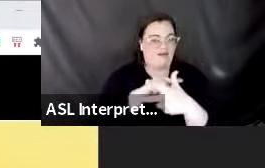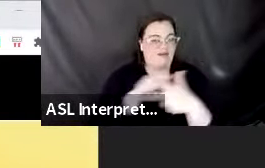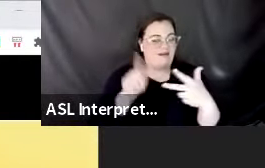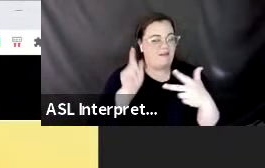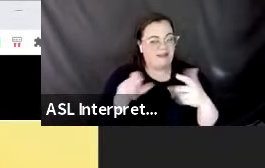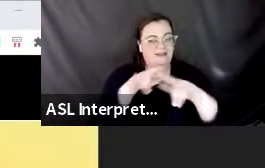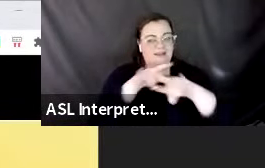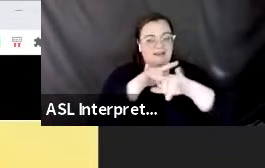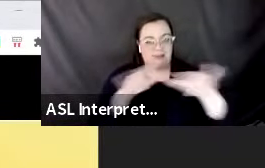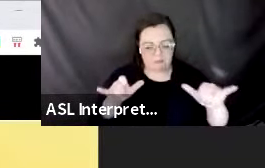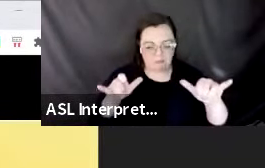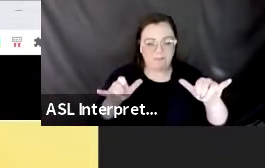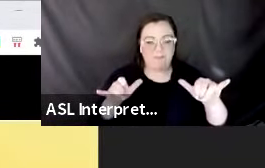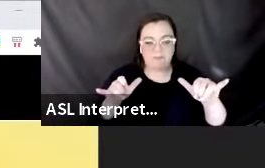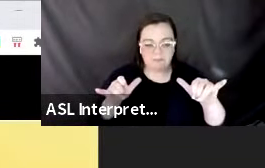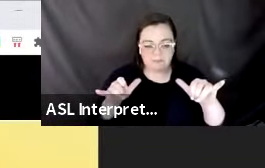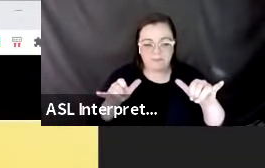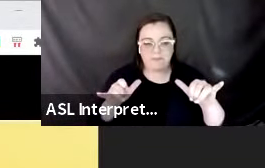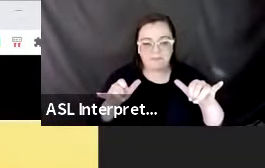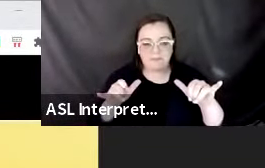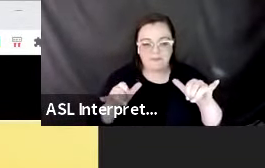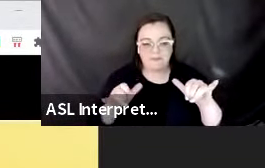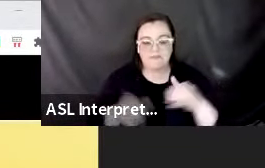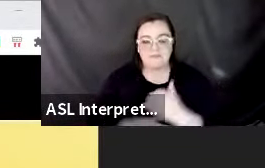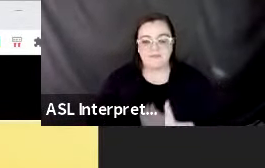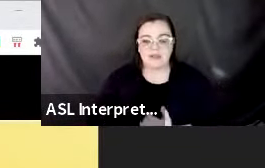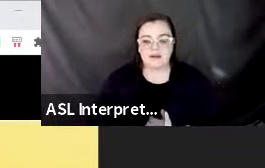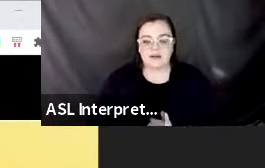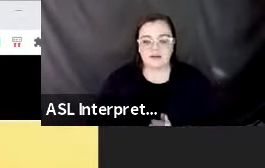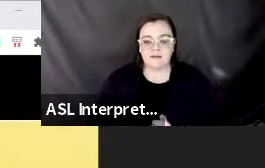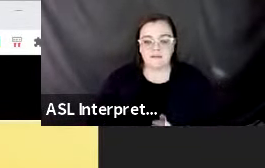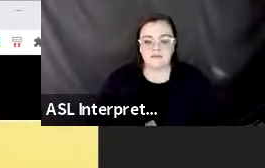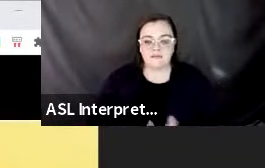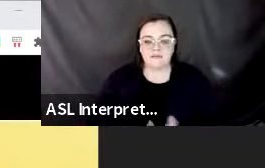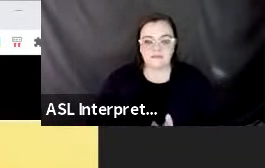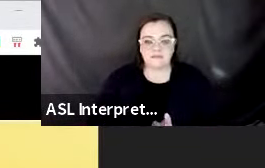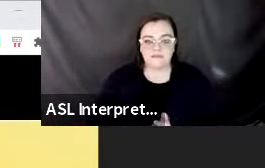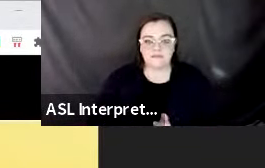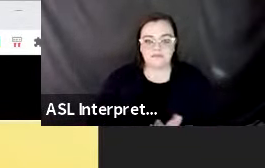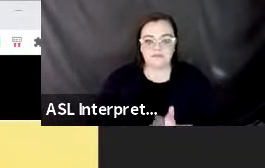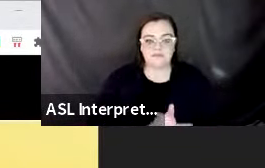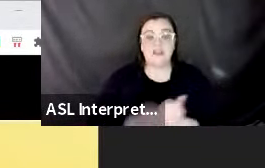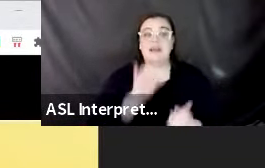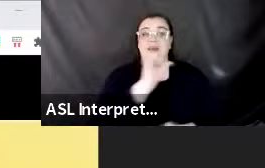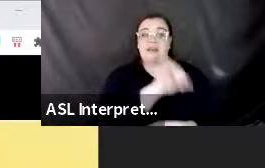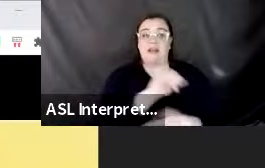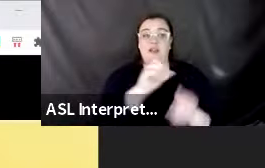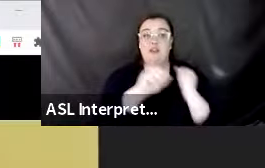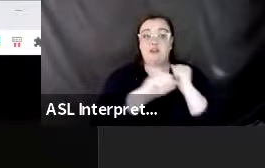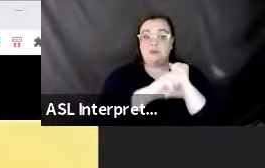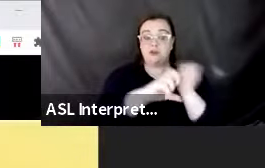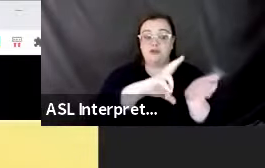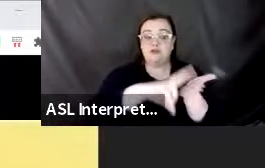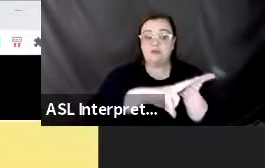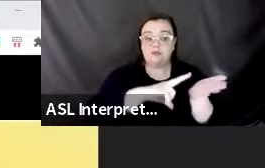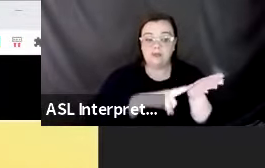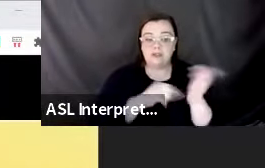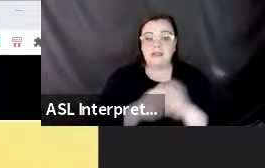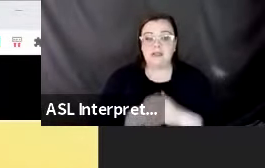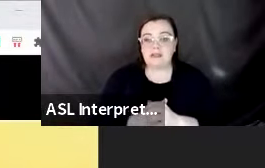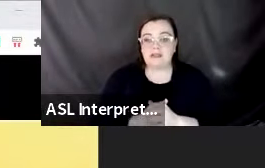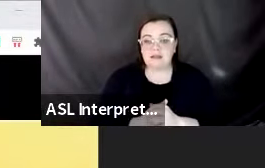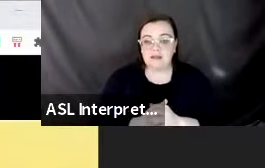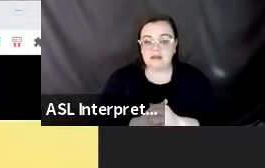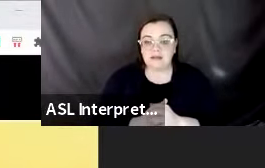you have to make sure you're meeting all 3 at the same time. So that's the commercials contract. We're going to go quickly into